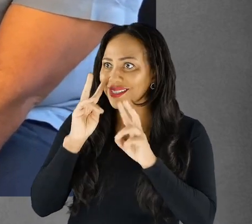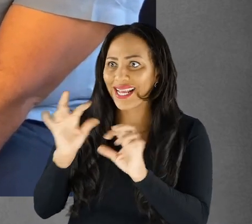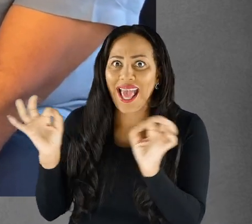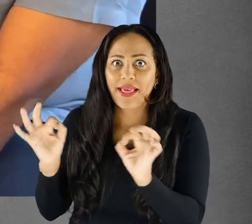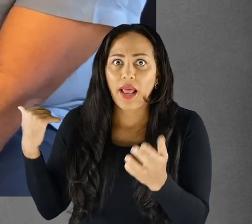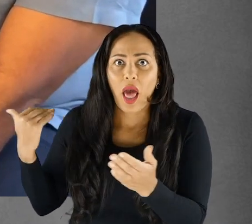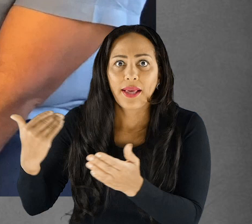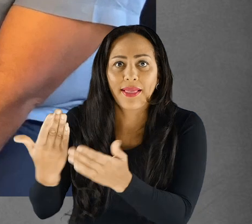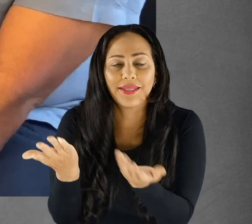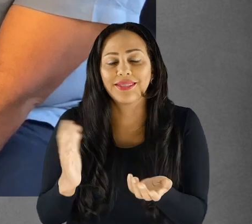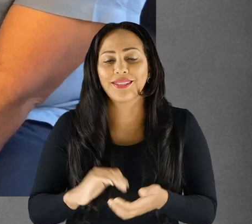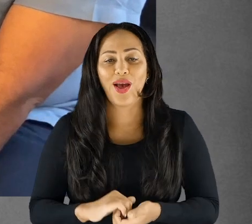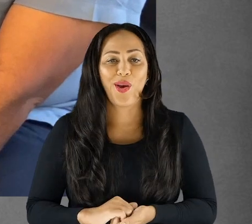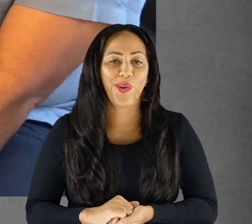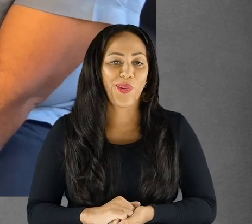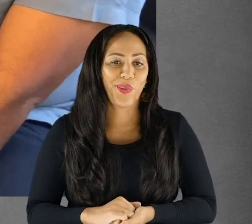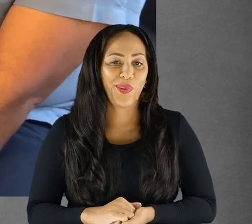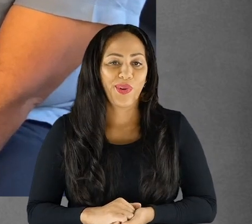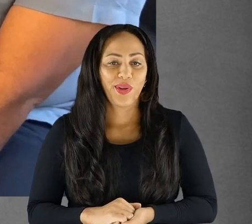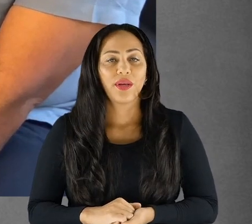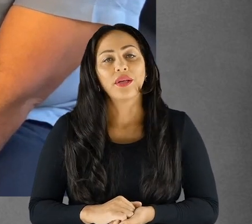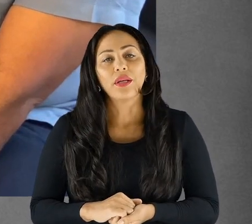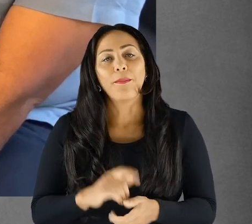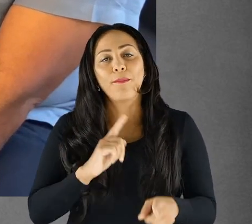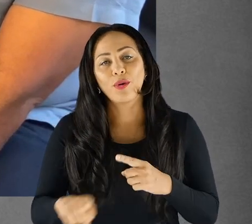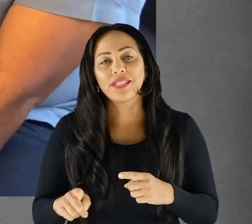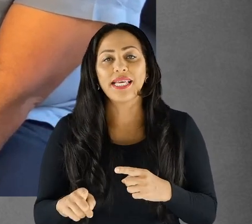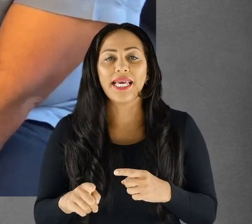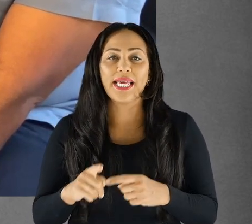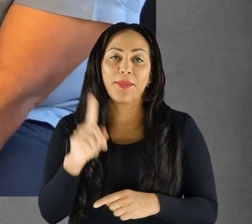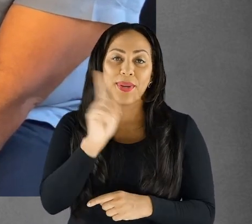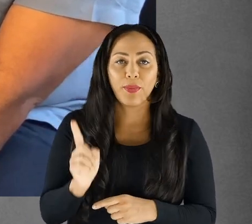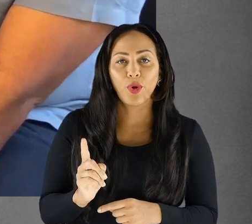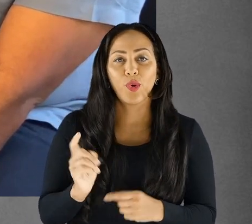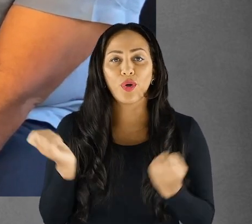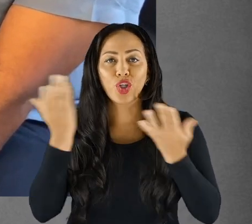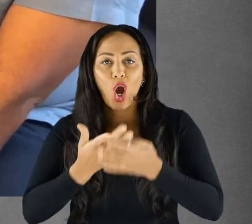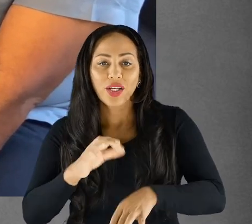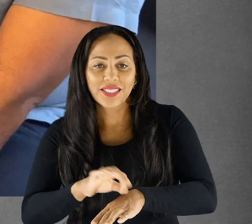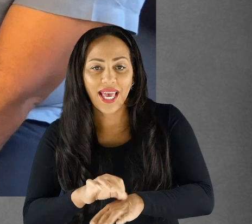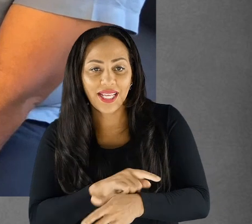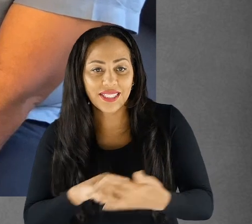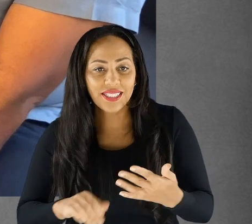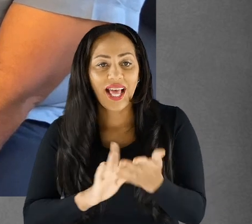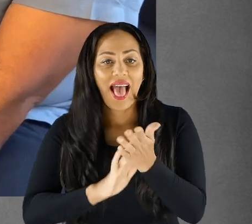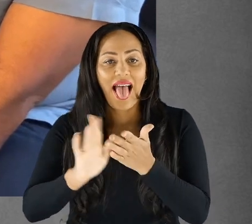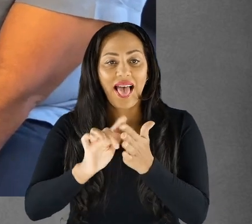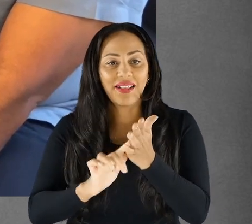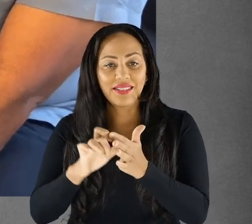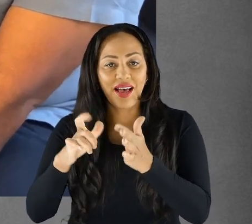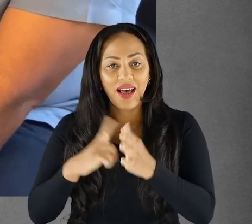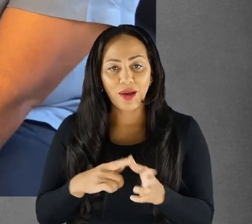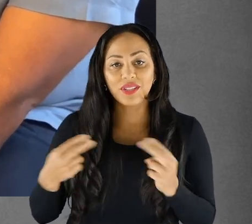was mostly, you know, visibly melanated people. Had Helder dancing